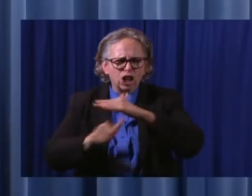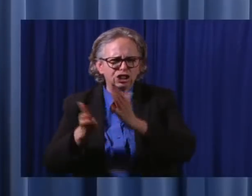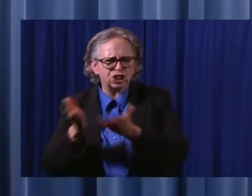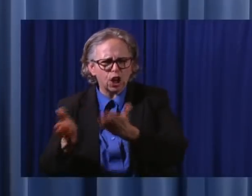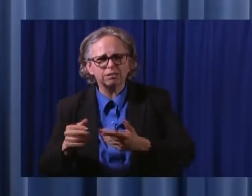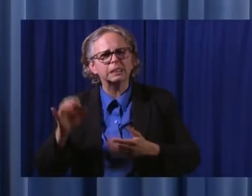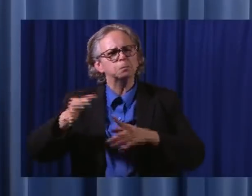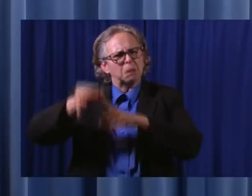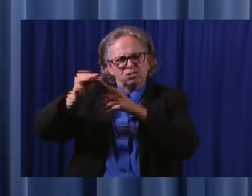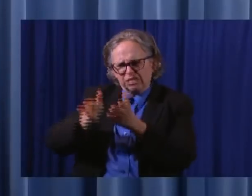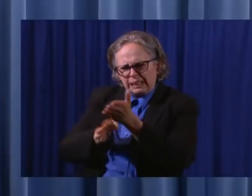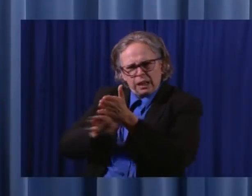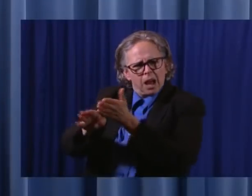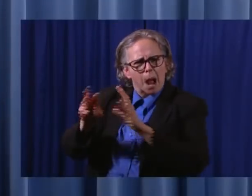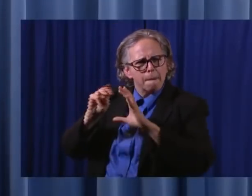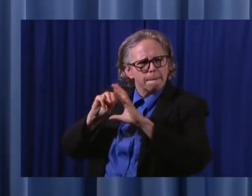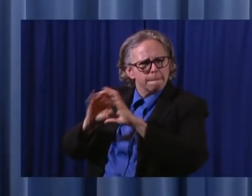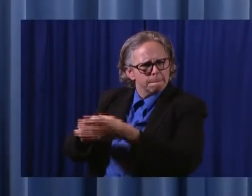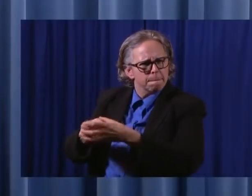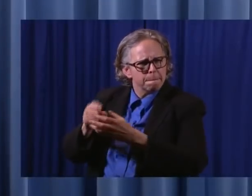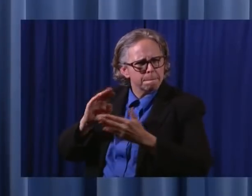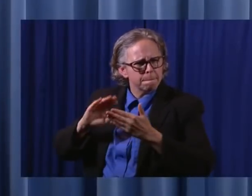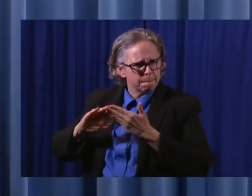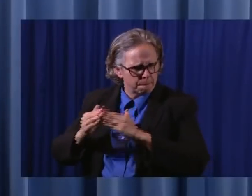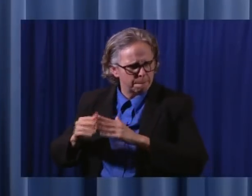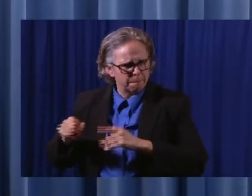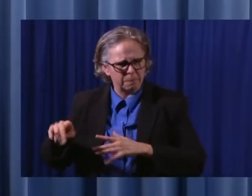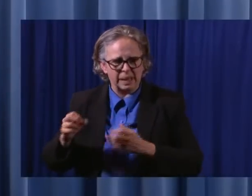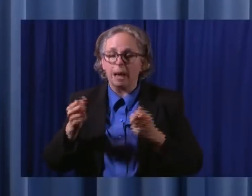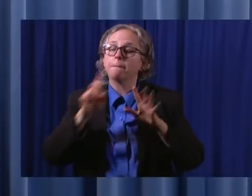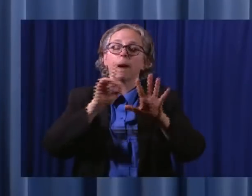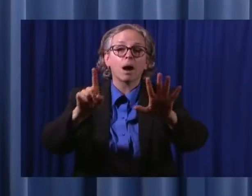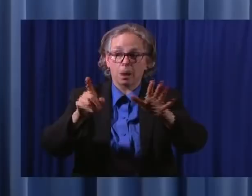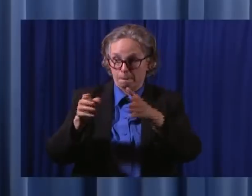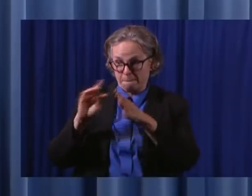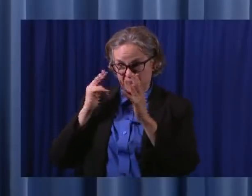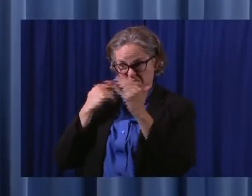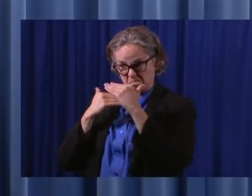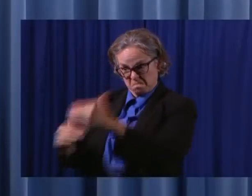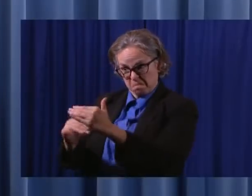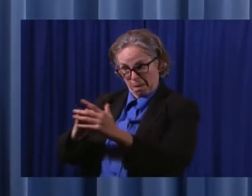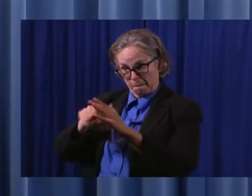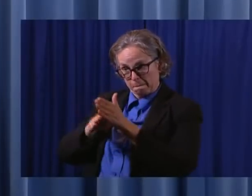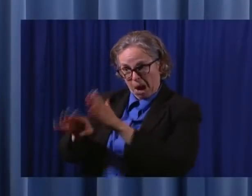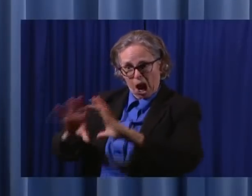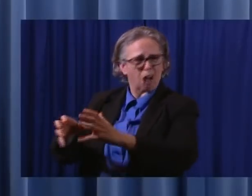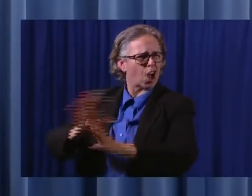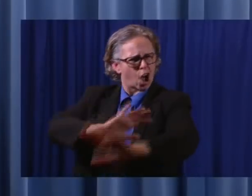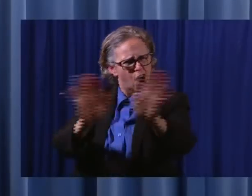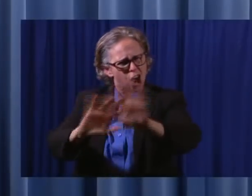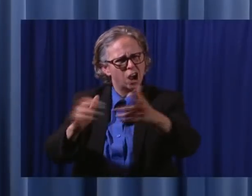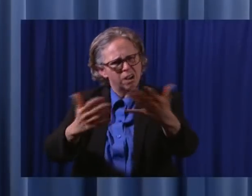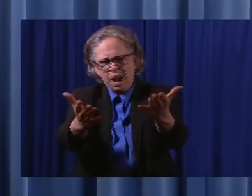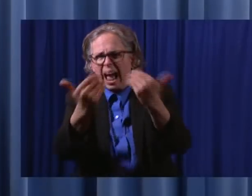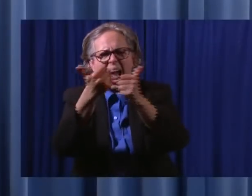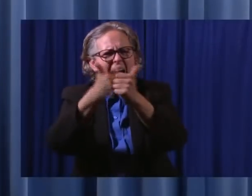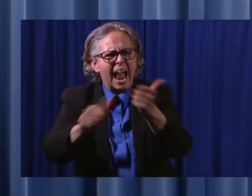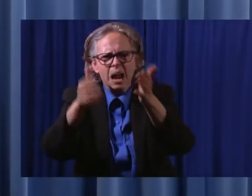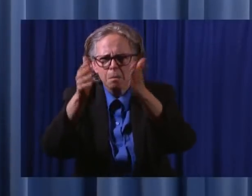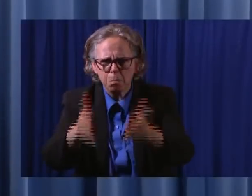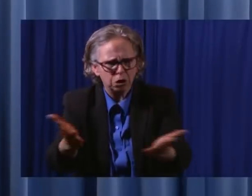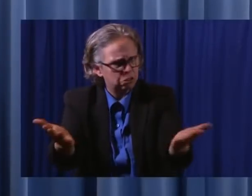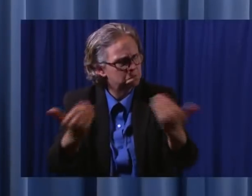open to everyone. In addition, to help meet the demand for testing in areas where cases are increasing, we've added